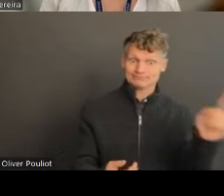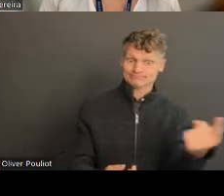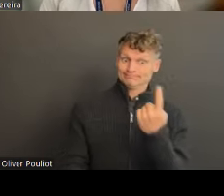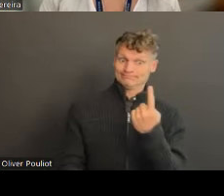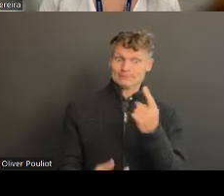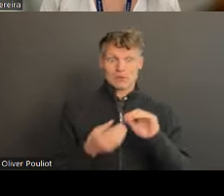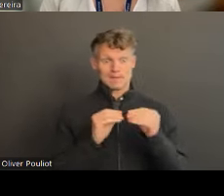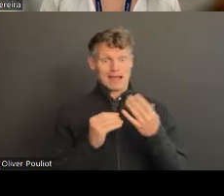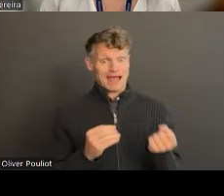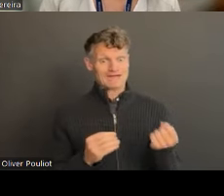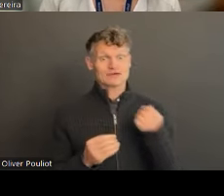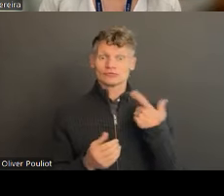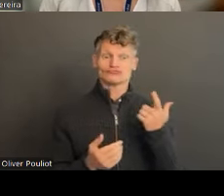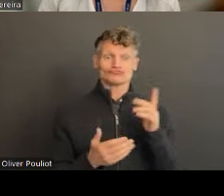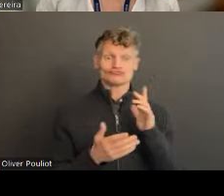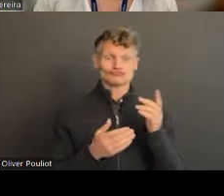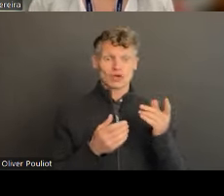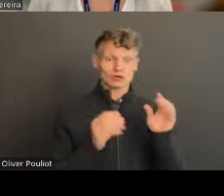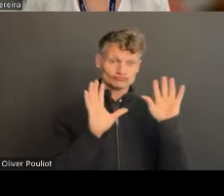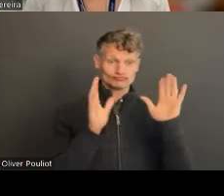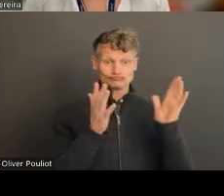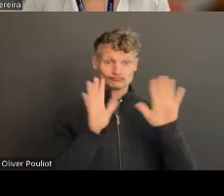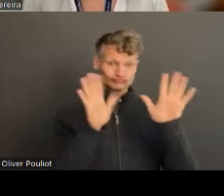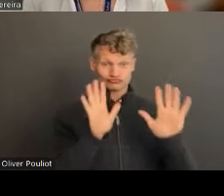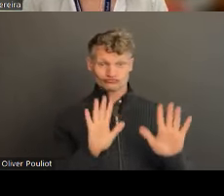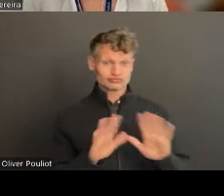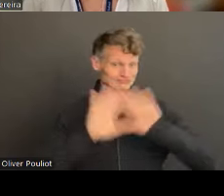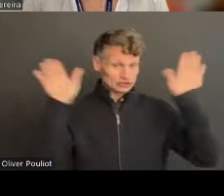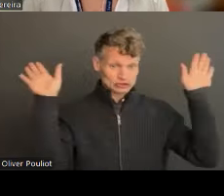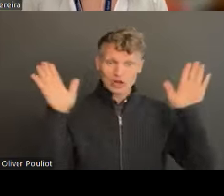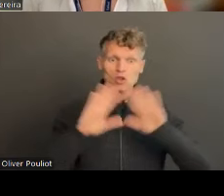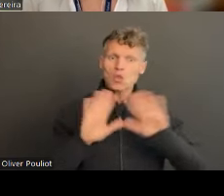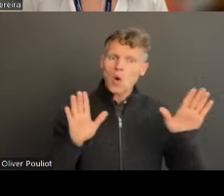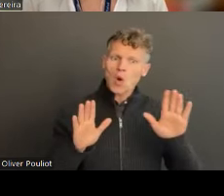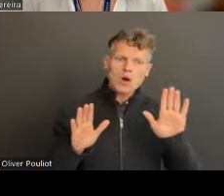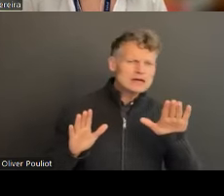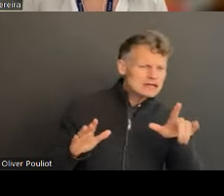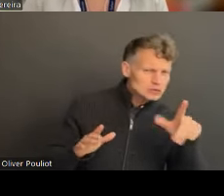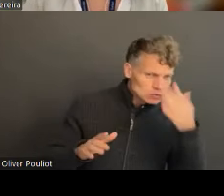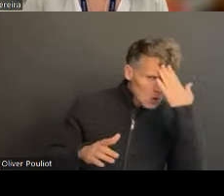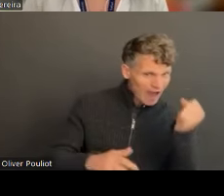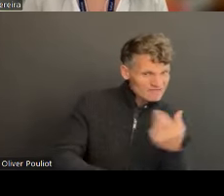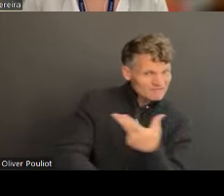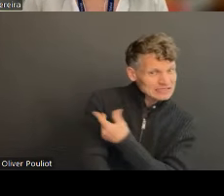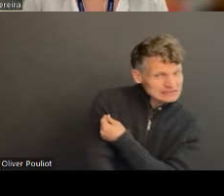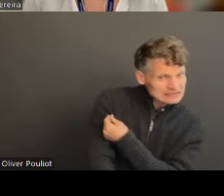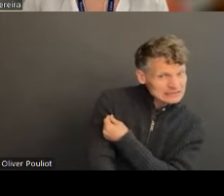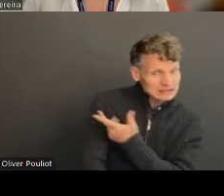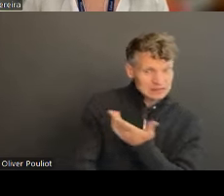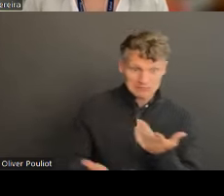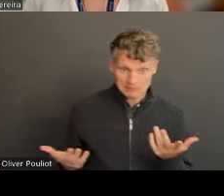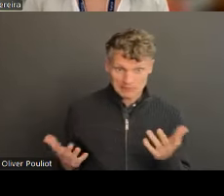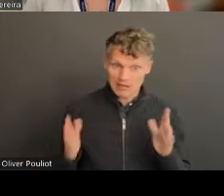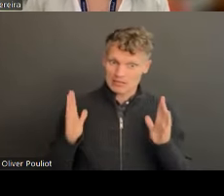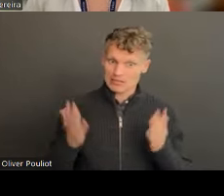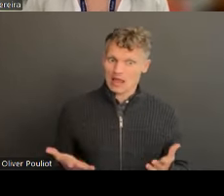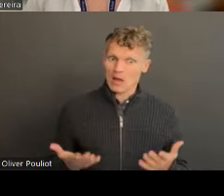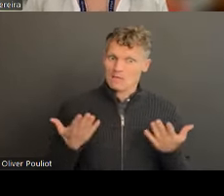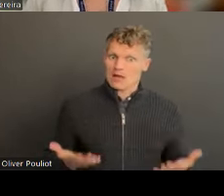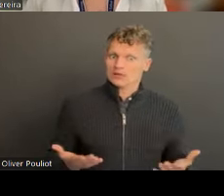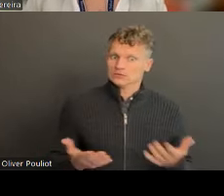identify some promising areas of work. For instance, with the Ministry of the Interior, we're working with Border Patrol and